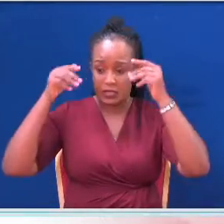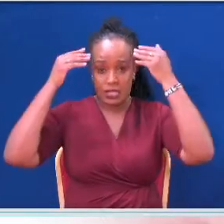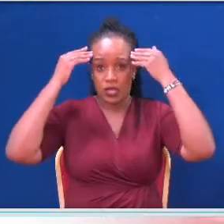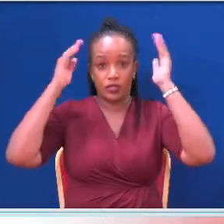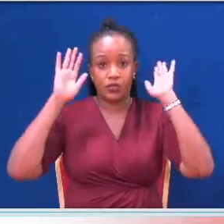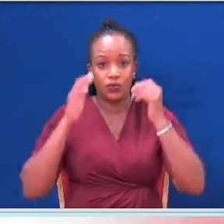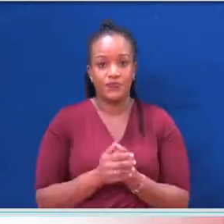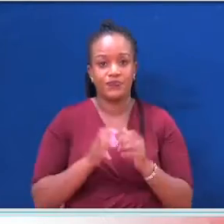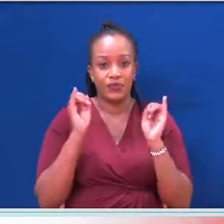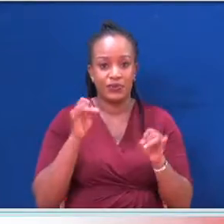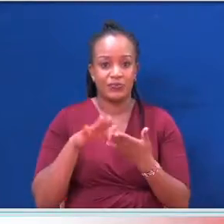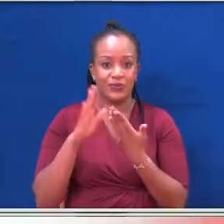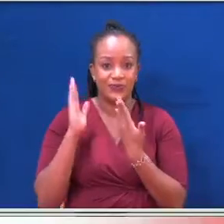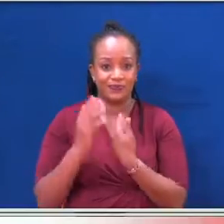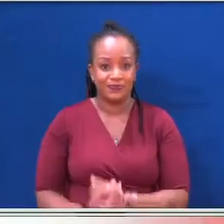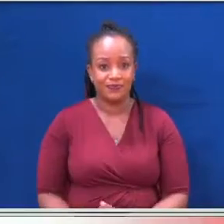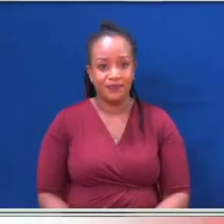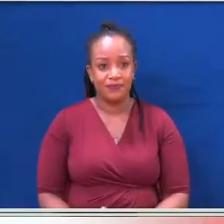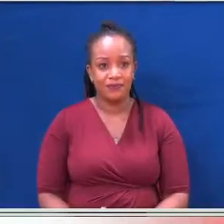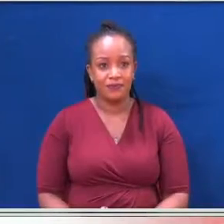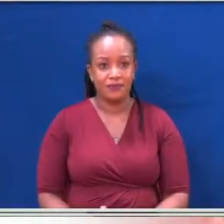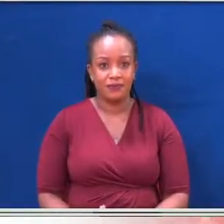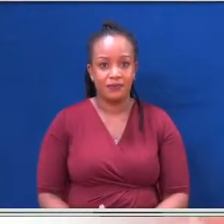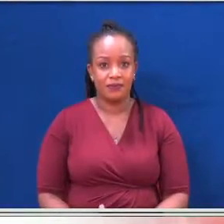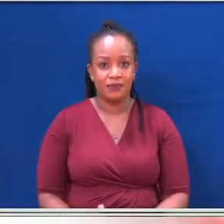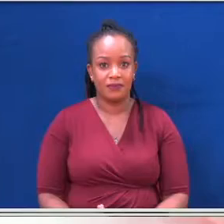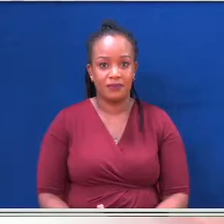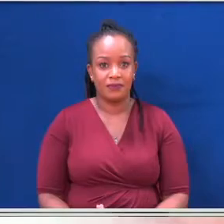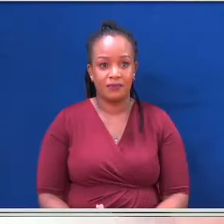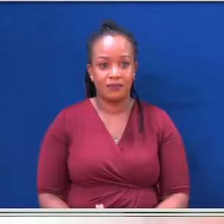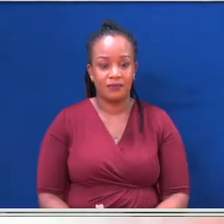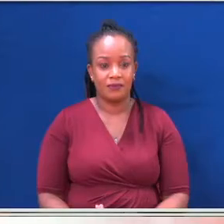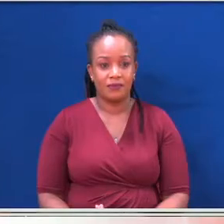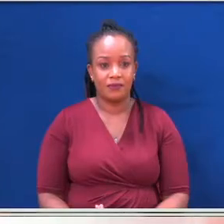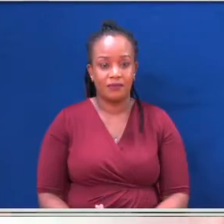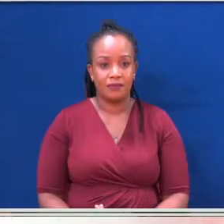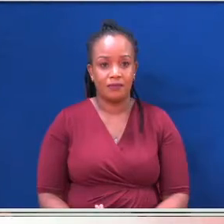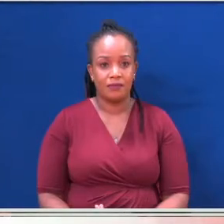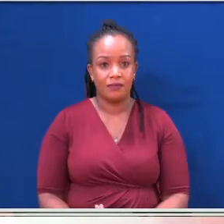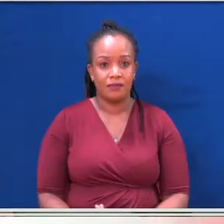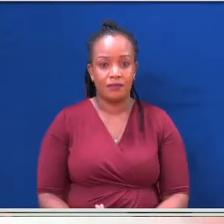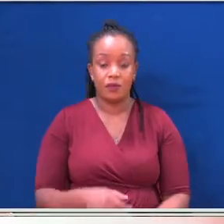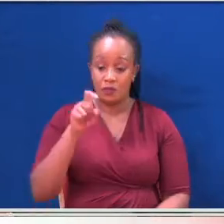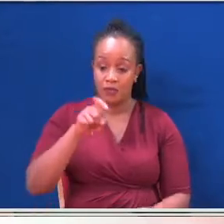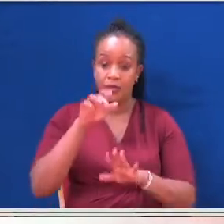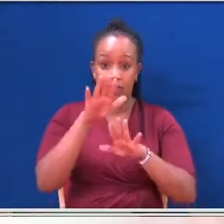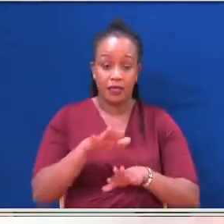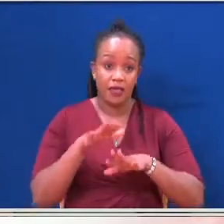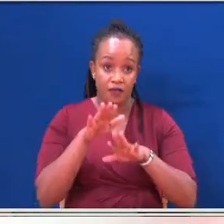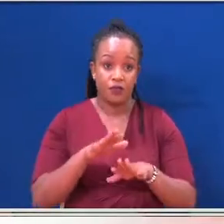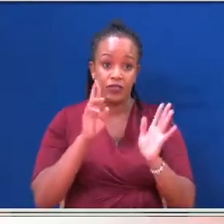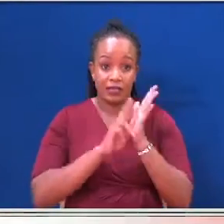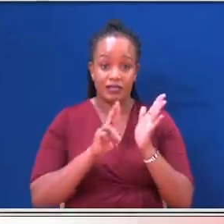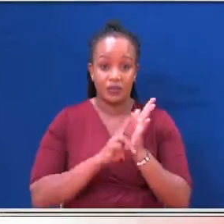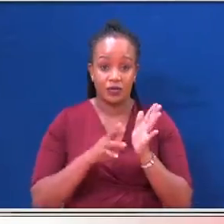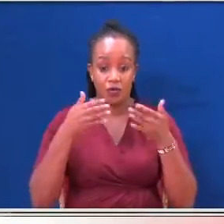Paul Kirobi now reports. The others that are registered, yeah. So we must be very careful with that mass registration. You now